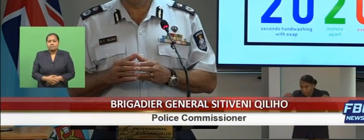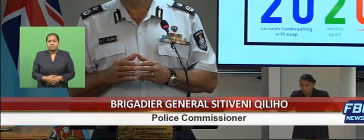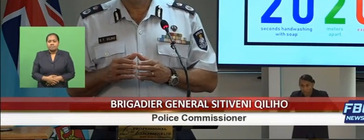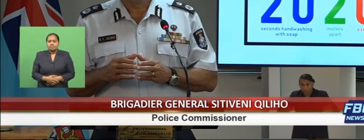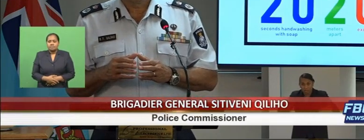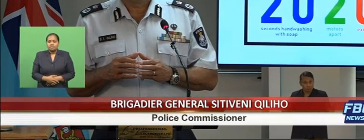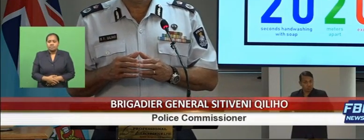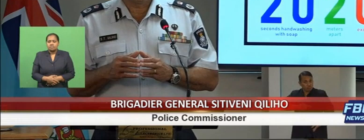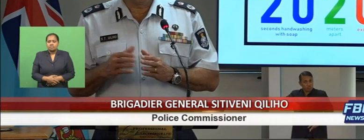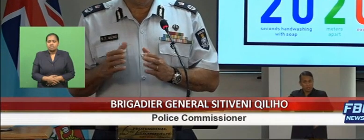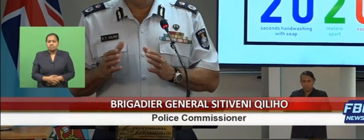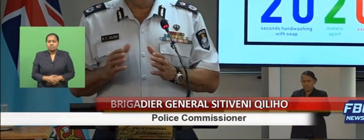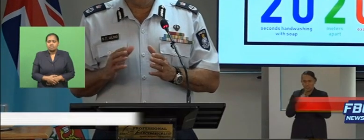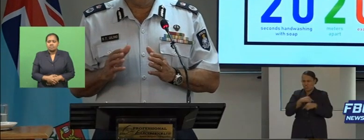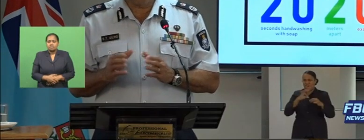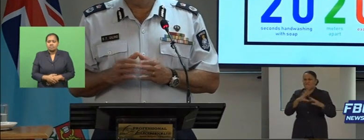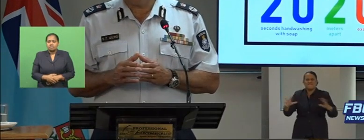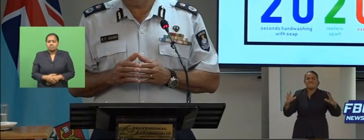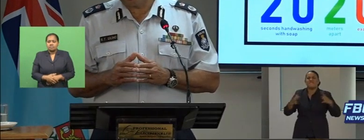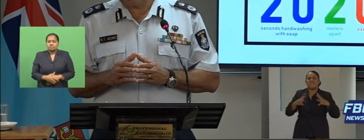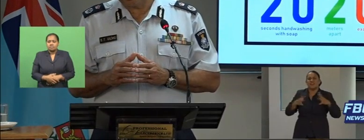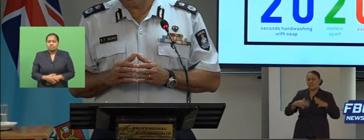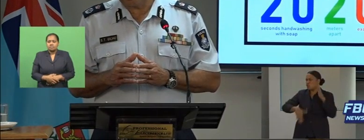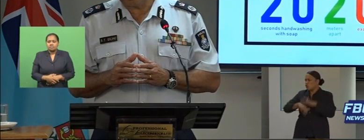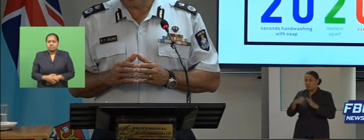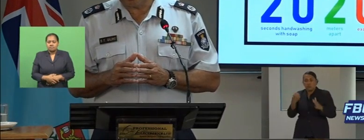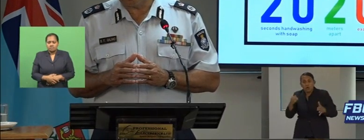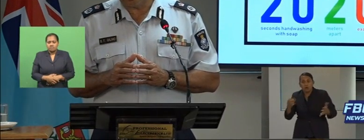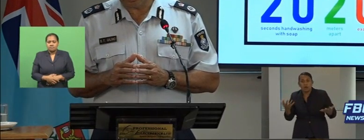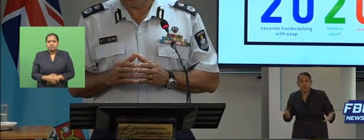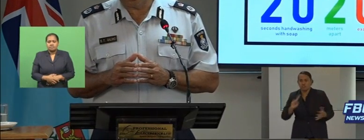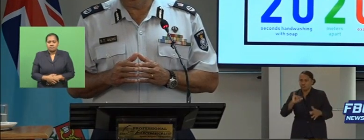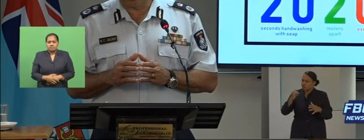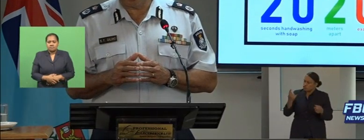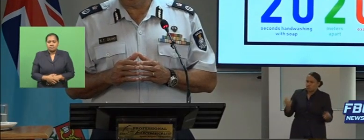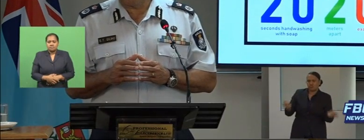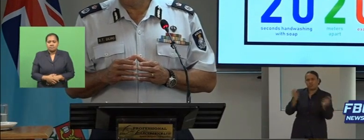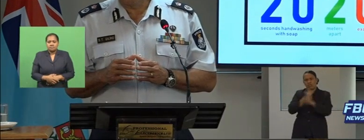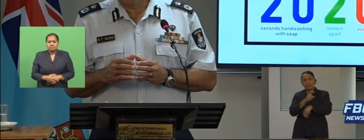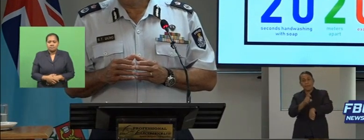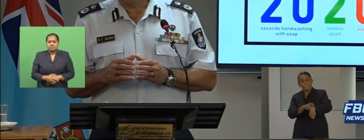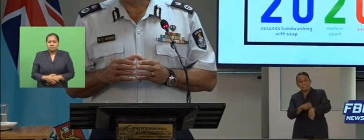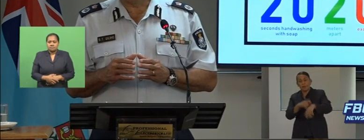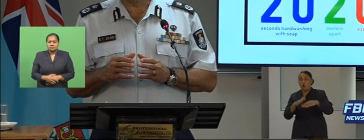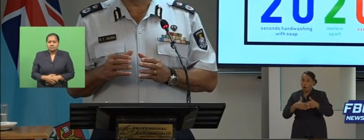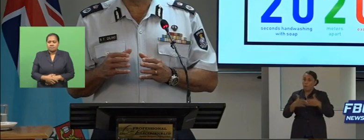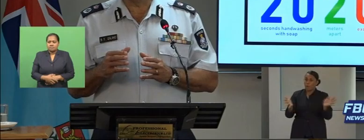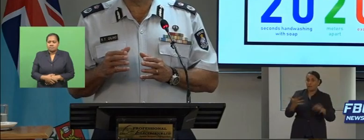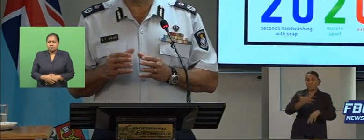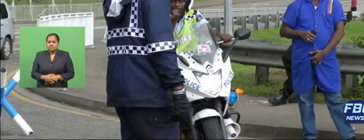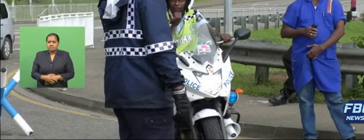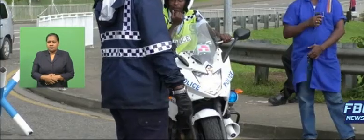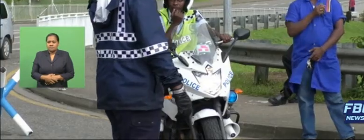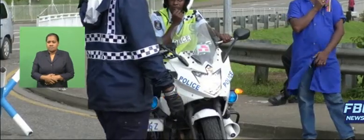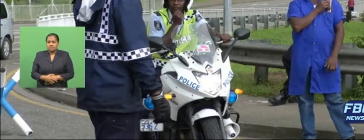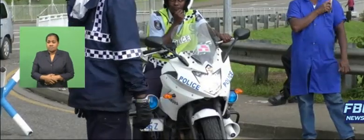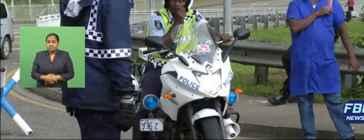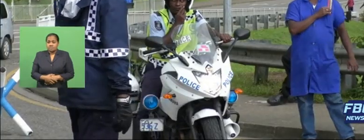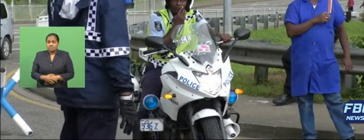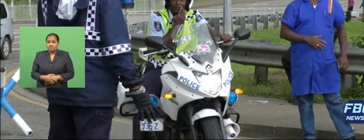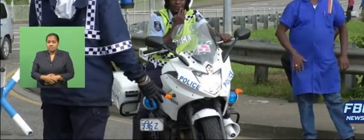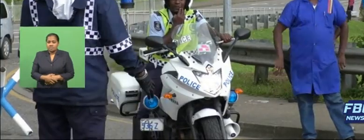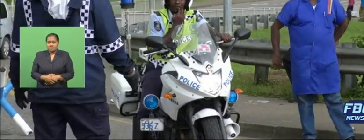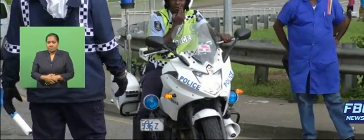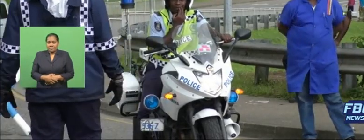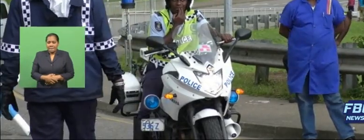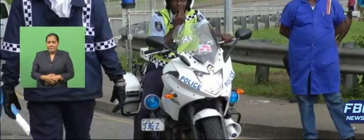woods. We'll be changing our posture in regards to what we are doing to address the issue if we